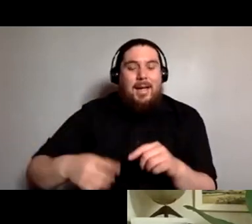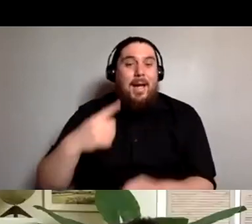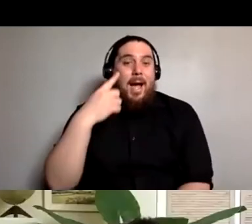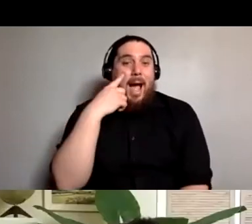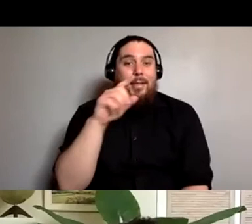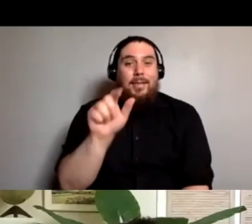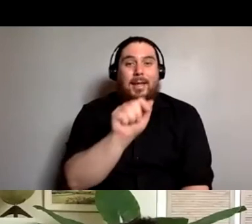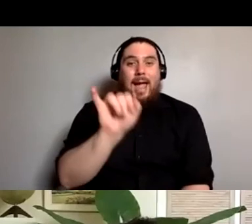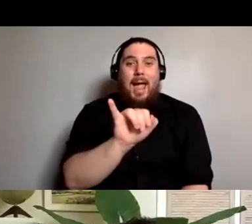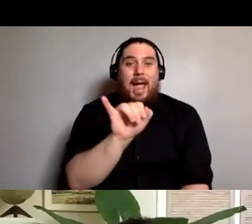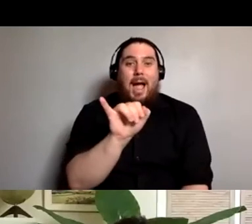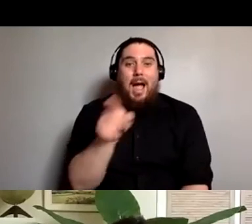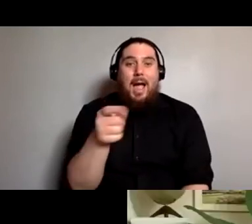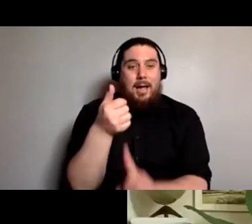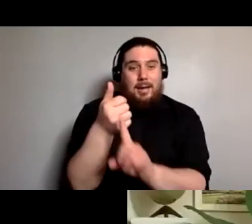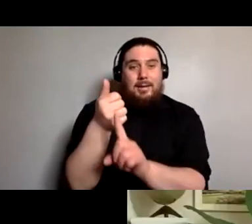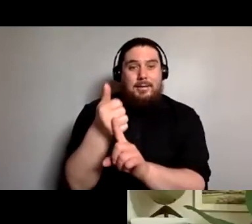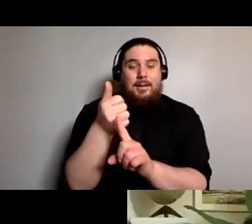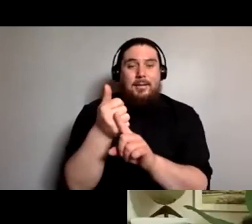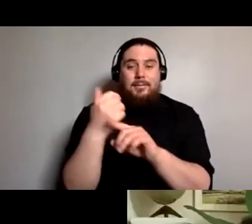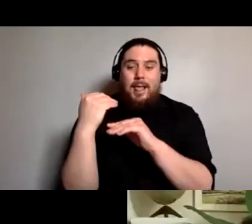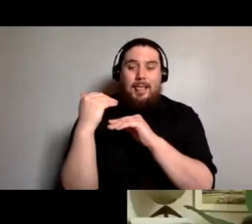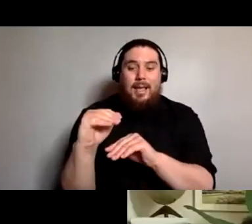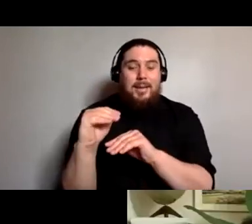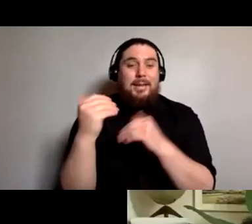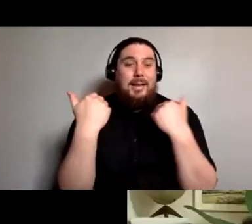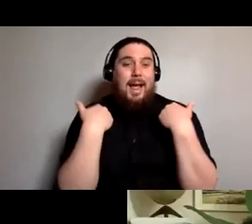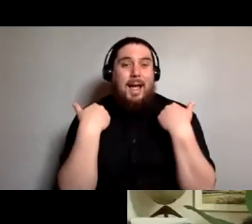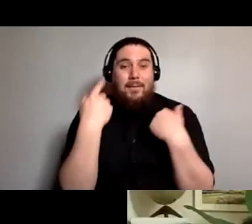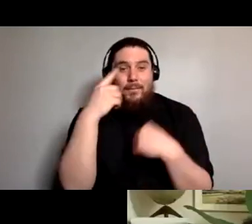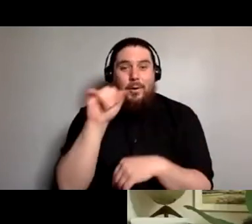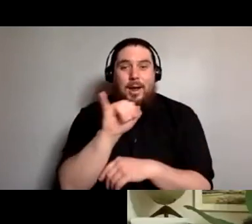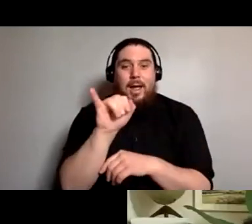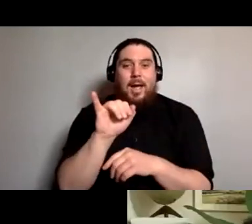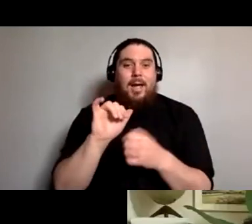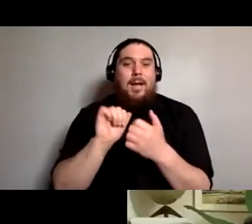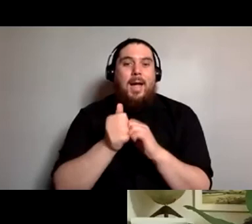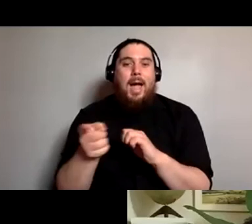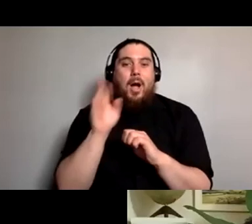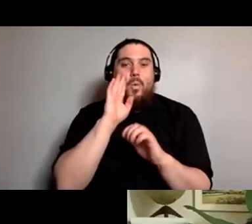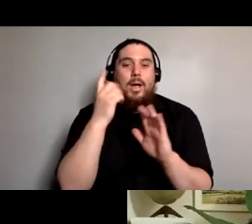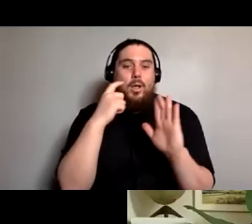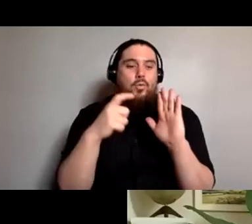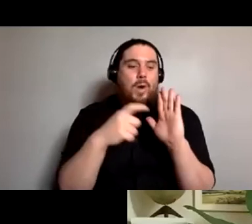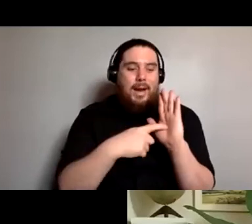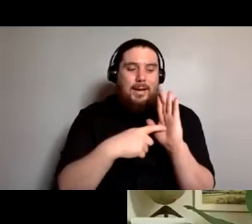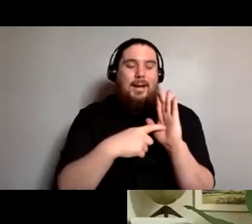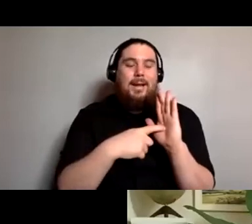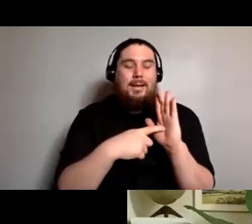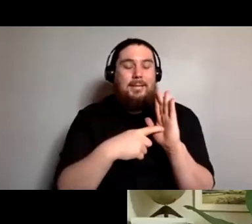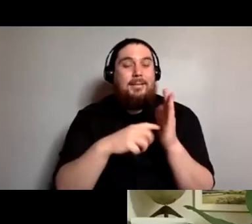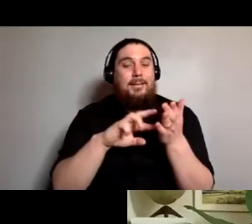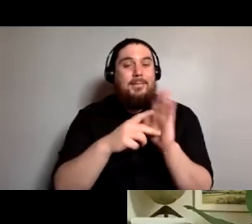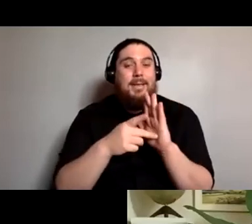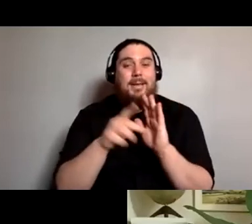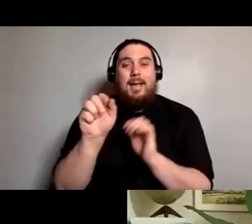AI is limited in terms of what it can recognize, and therefore it's still looking